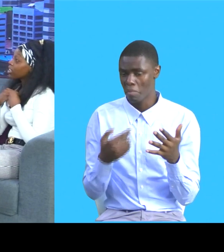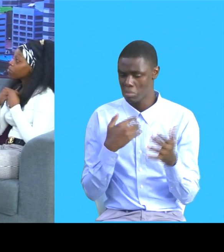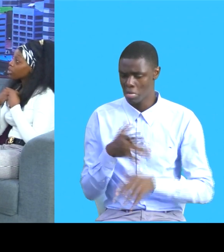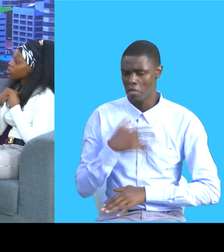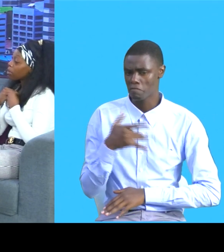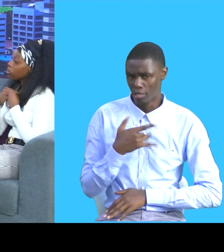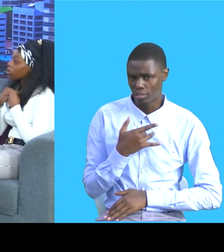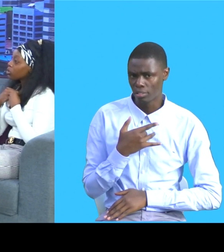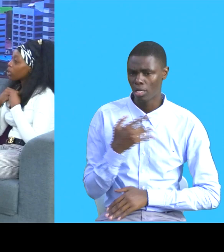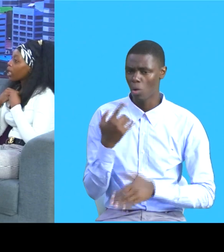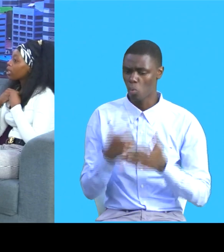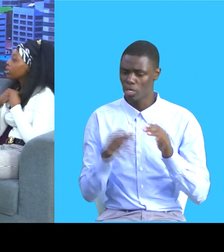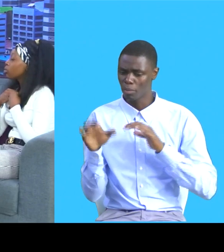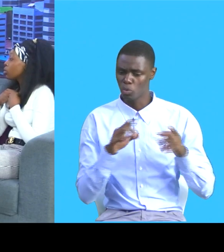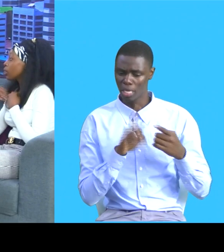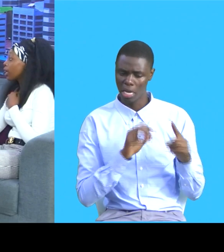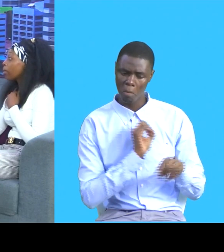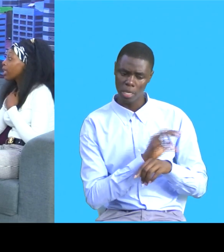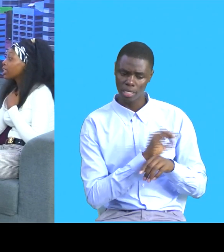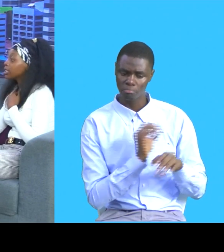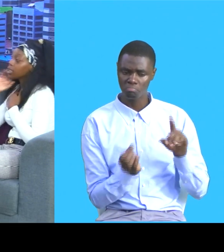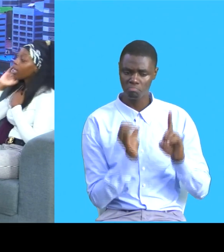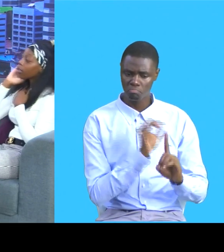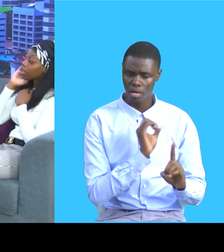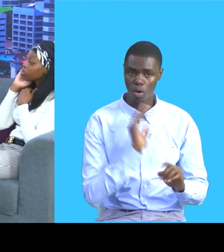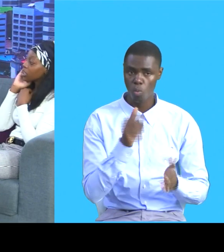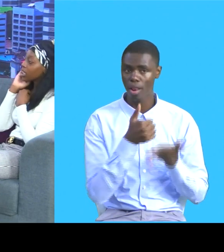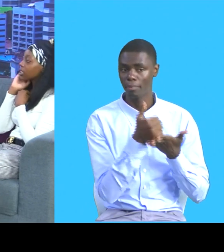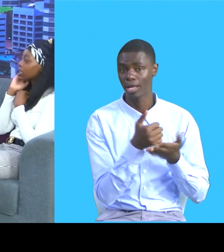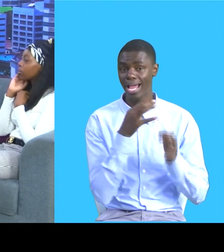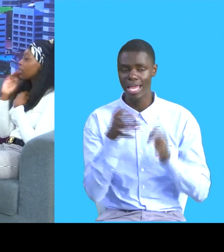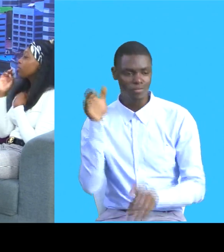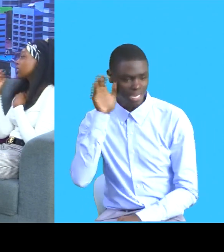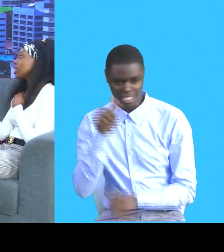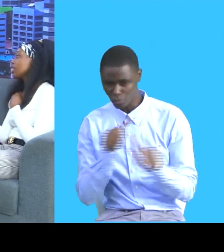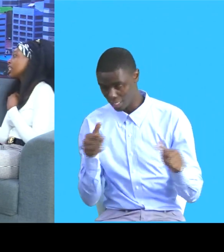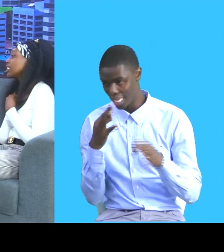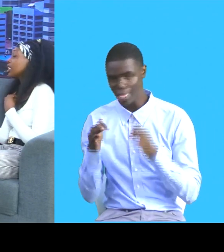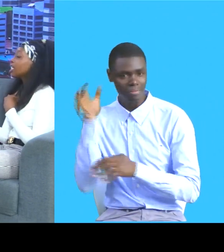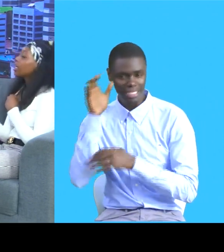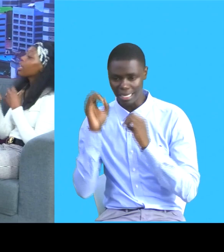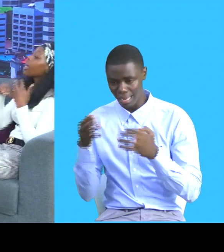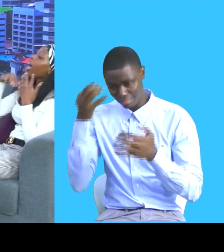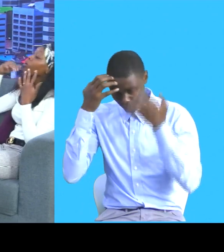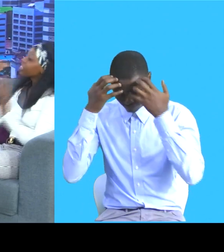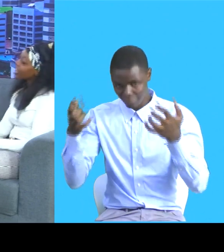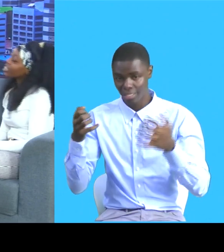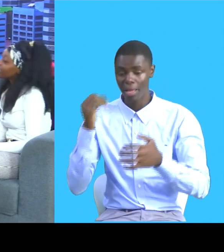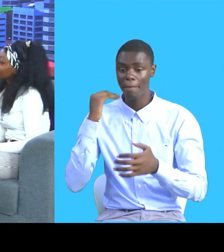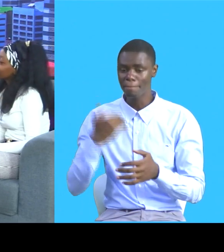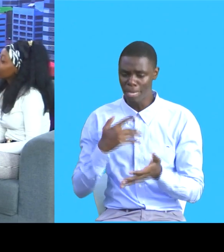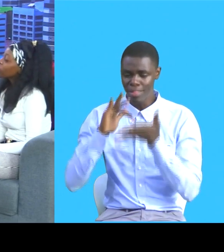feel it's best what I'm doing to her, it's going to help her, that is if she listens. But if she doesn't listen, then I'll